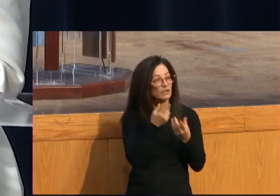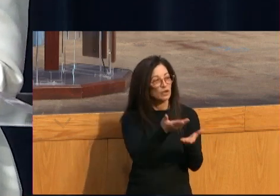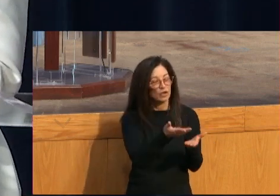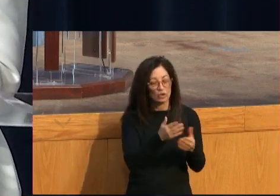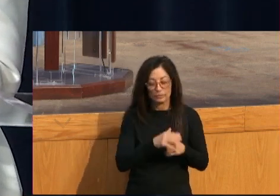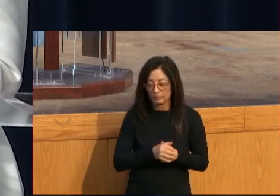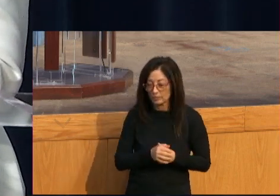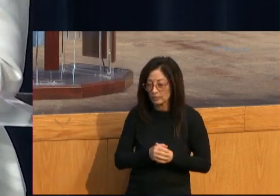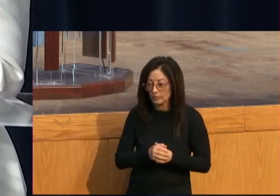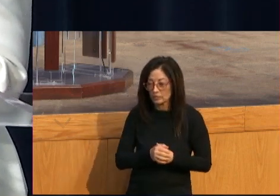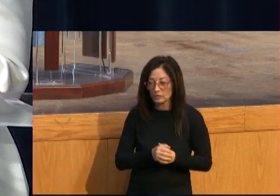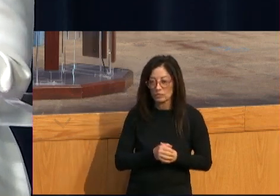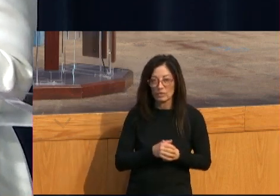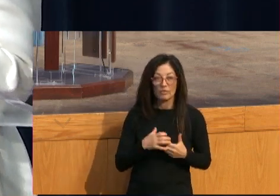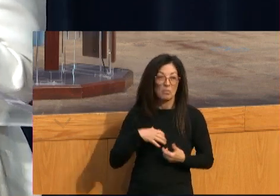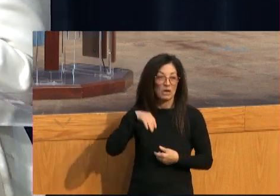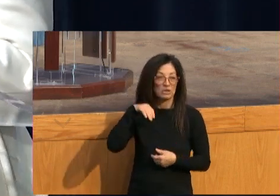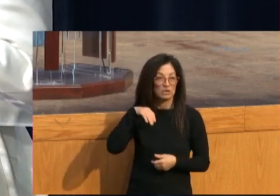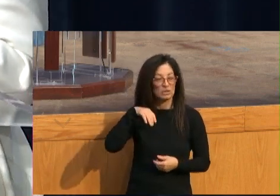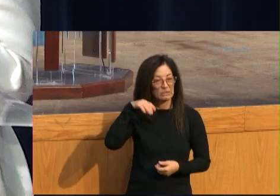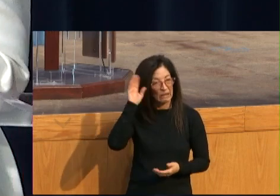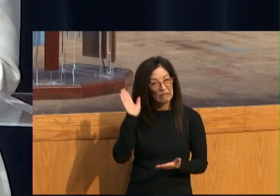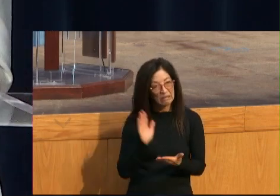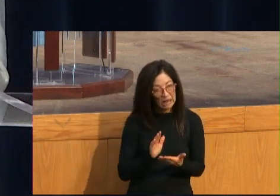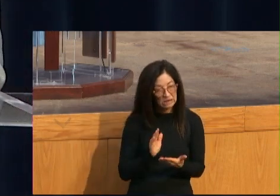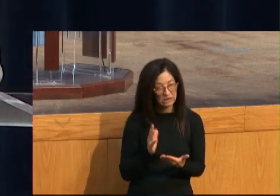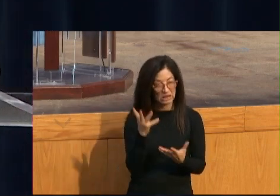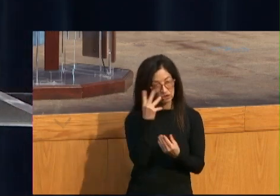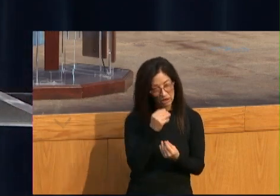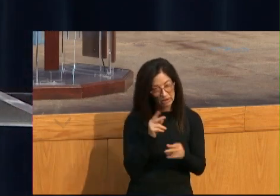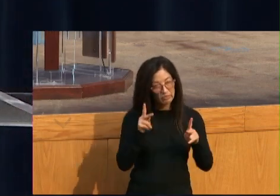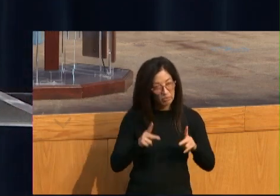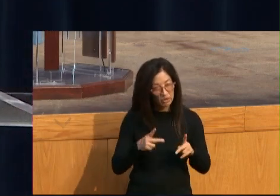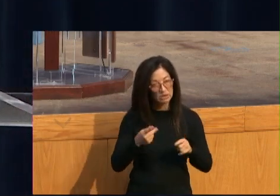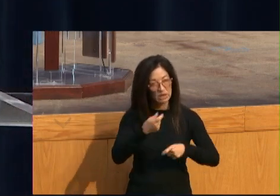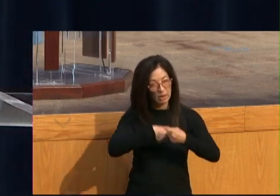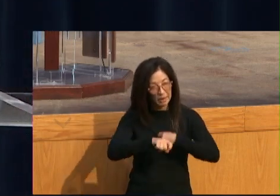much less attractive person coming up.